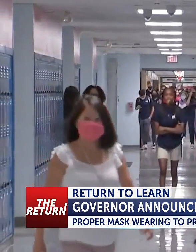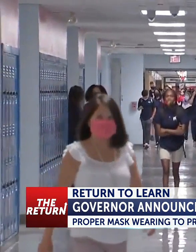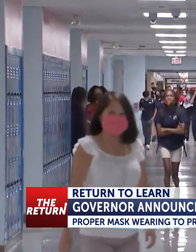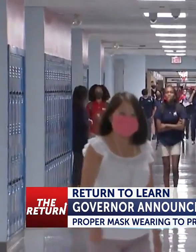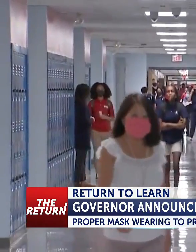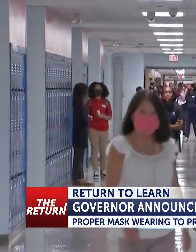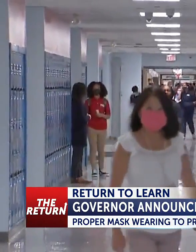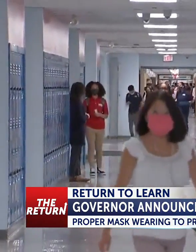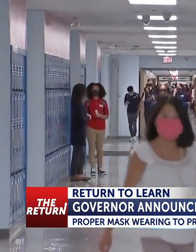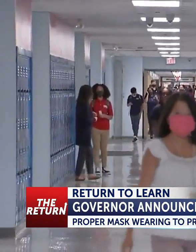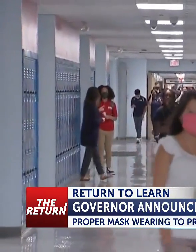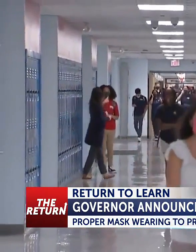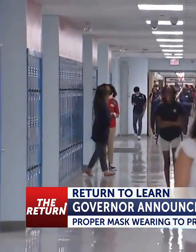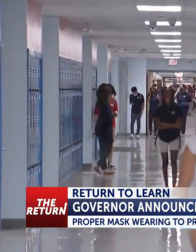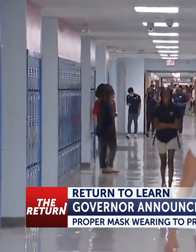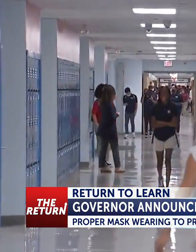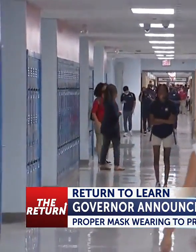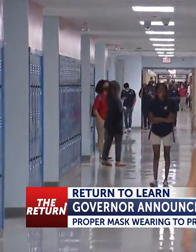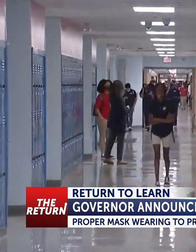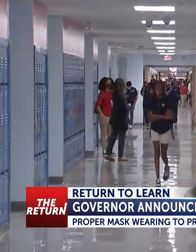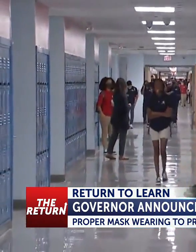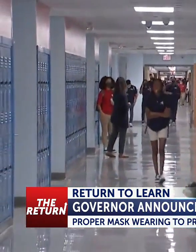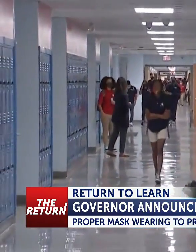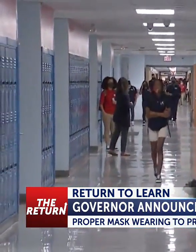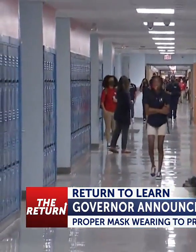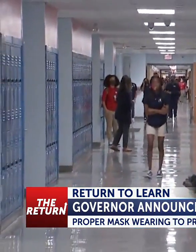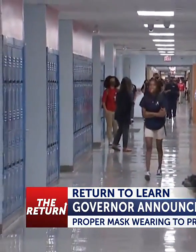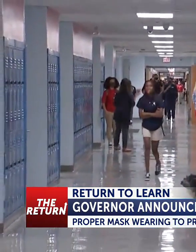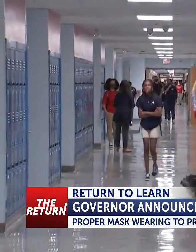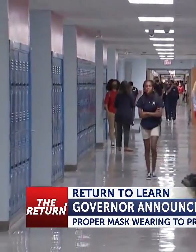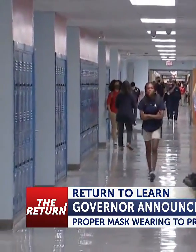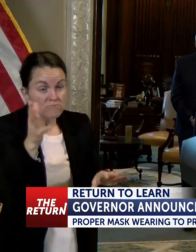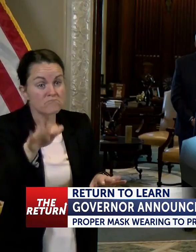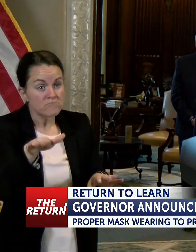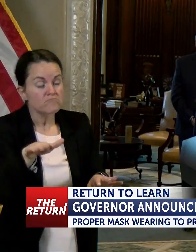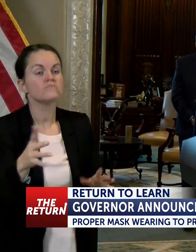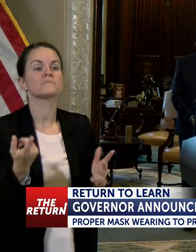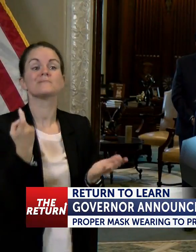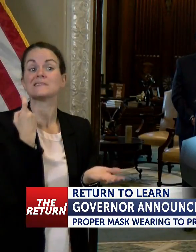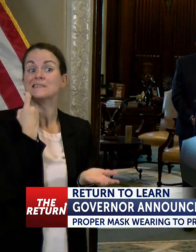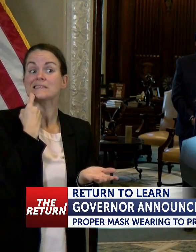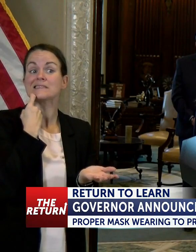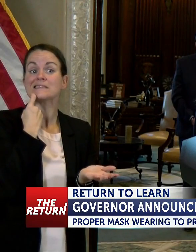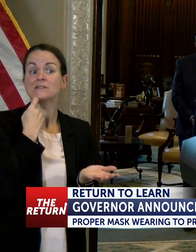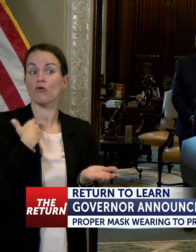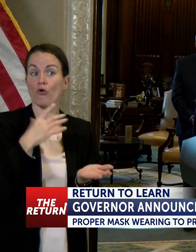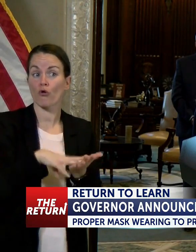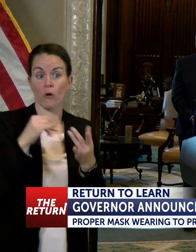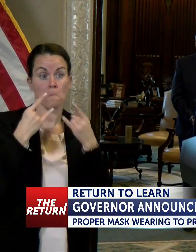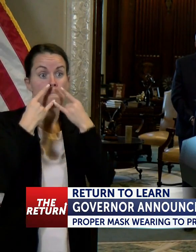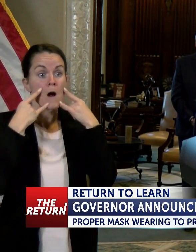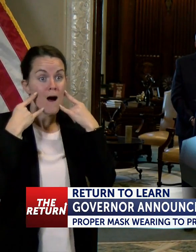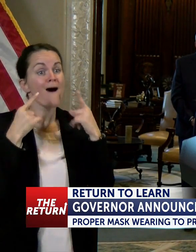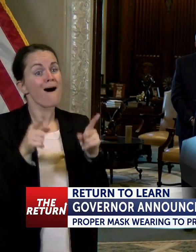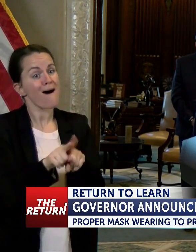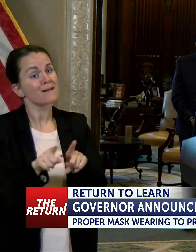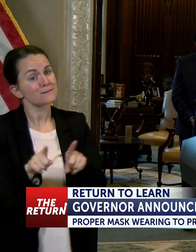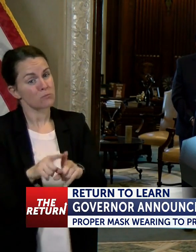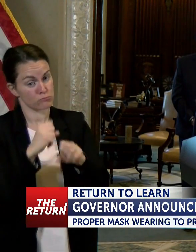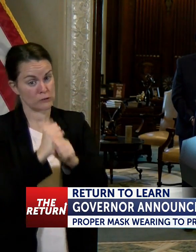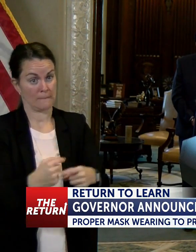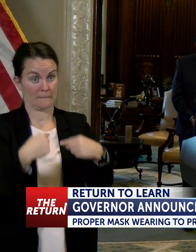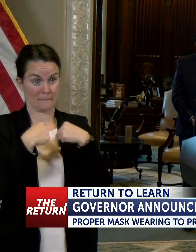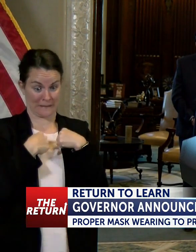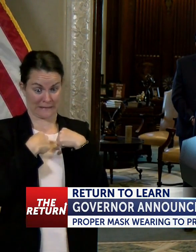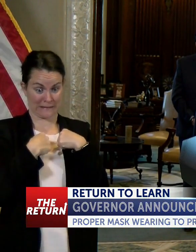has caused a strain for educators, school leaders, and Missouri families. We've learned that masks also protect the wearer from acquiring